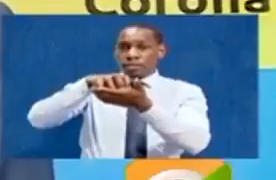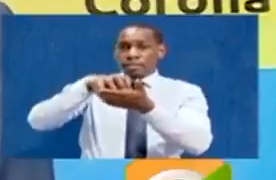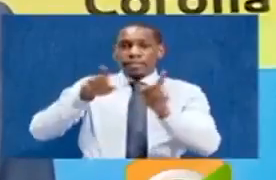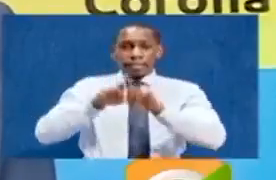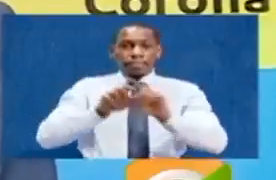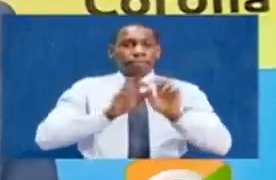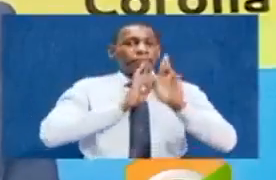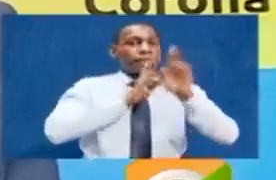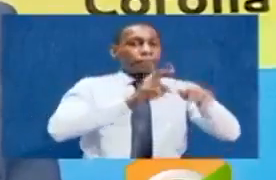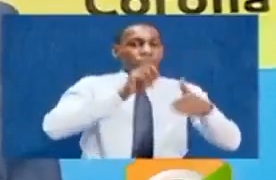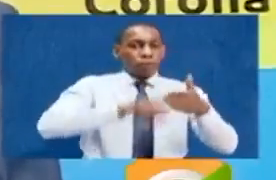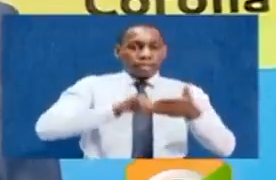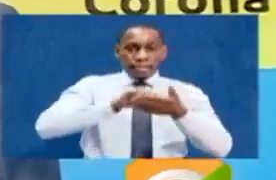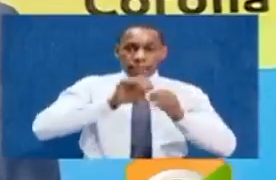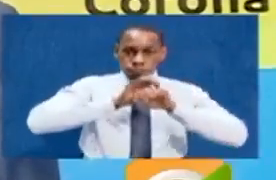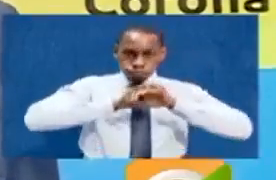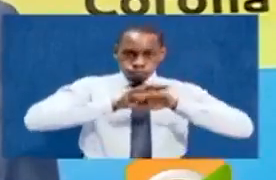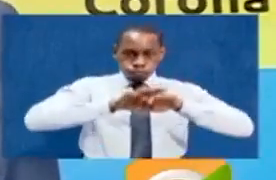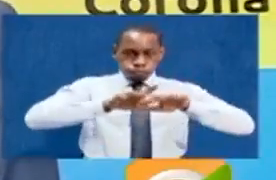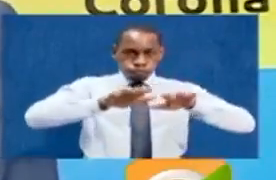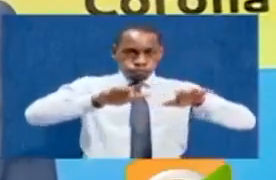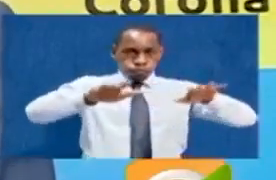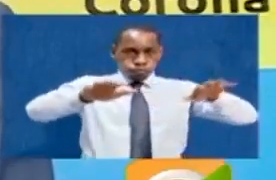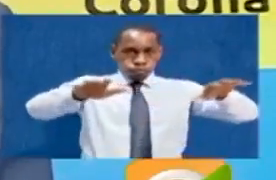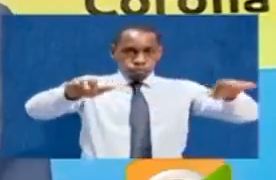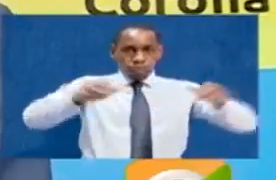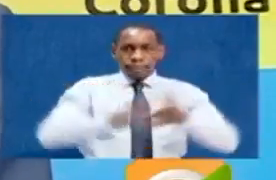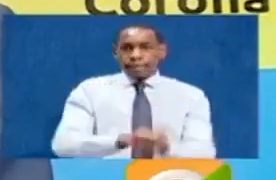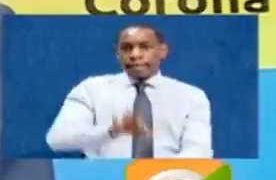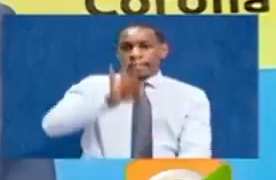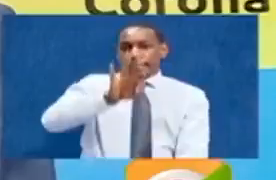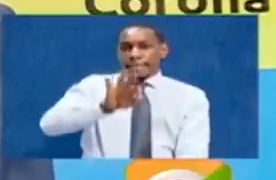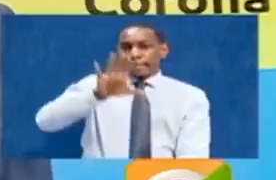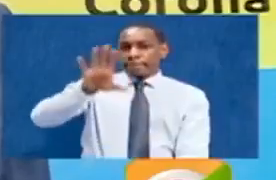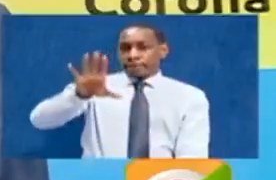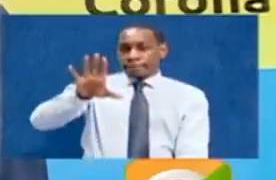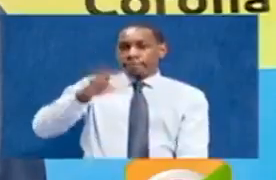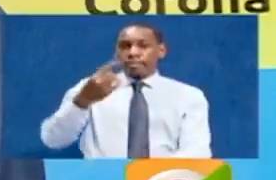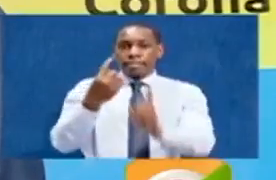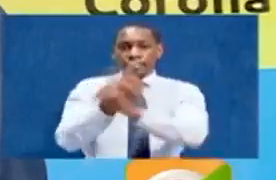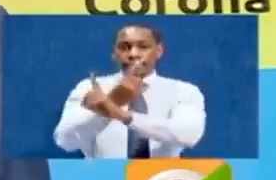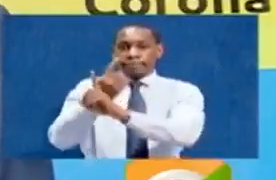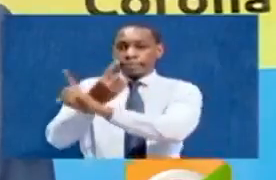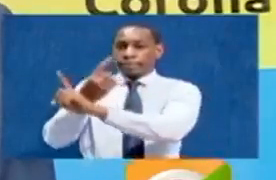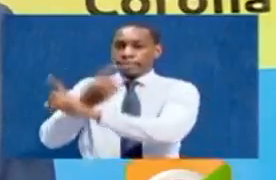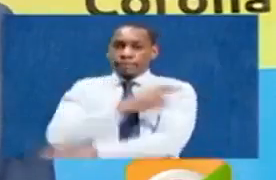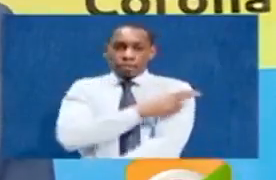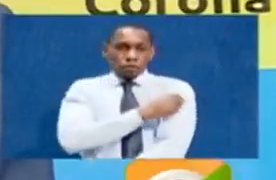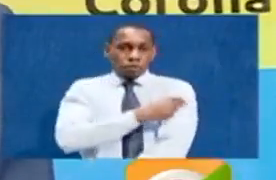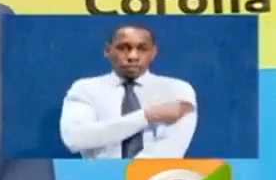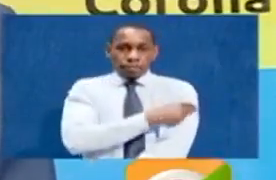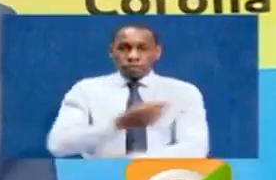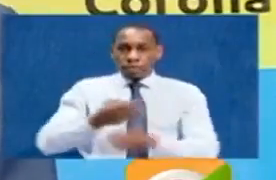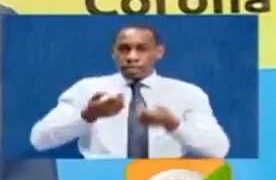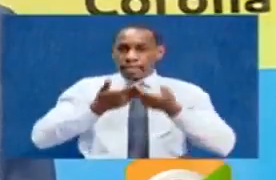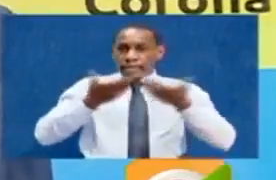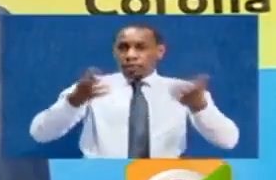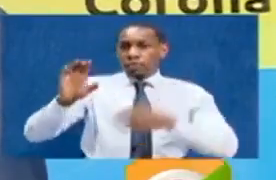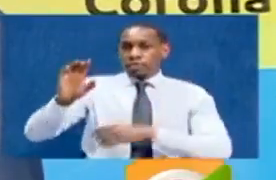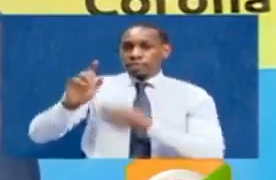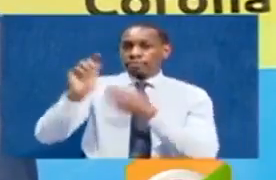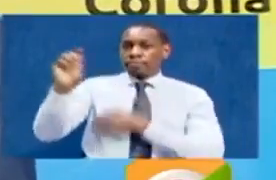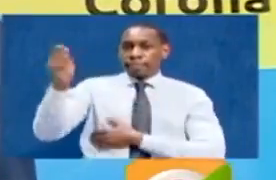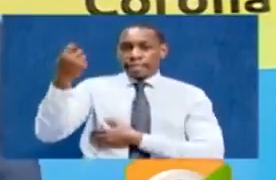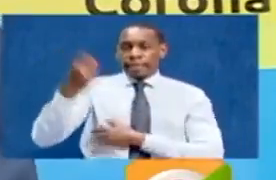can report that they are now spread in 35 various hospitals across the